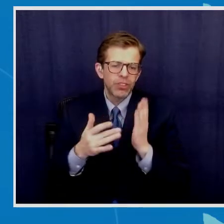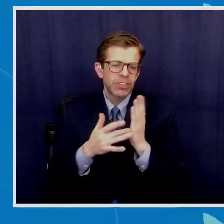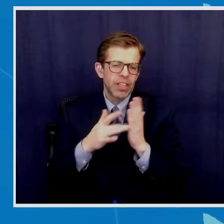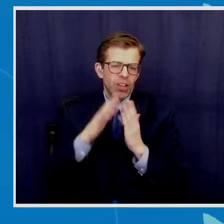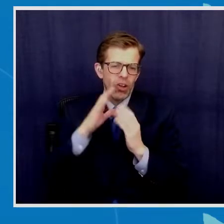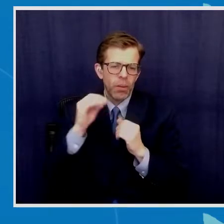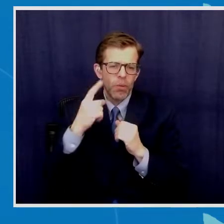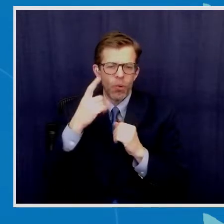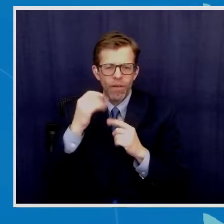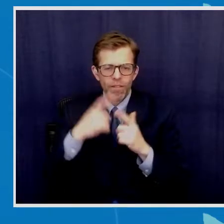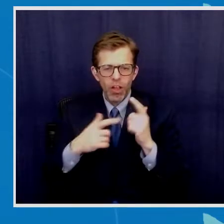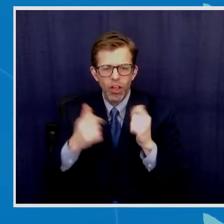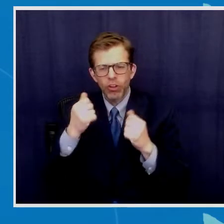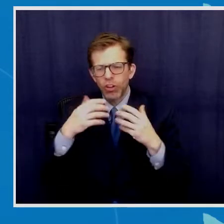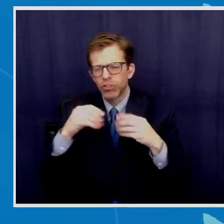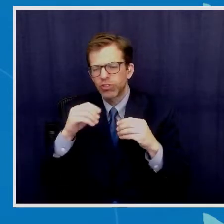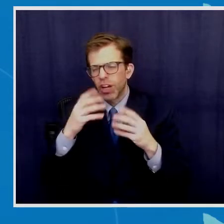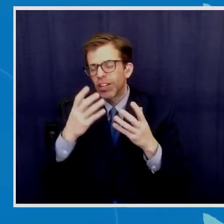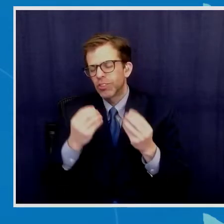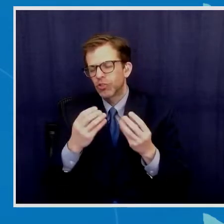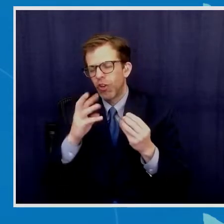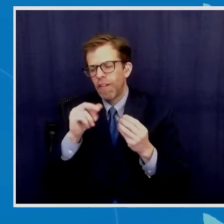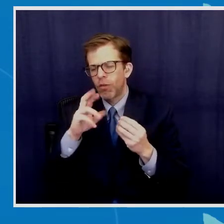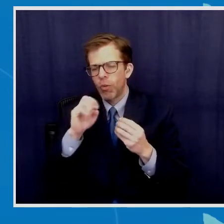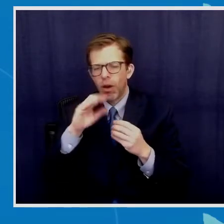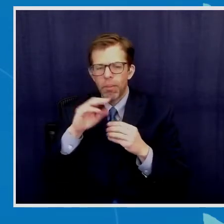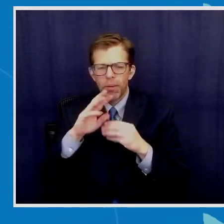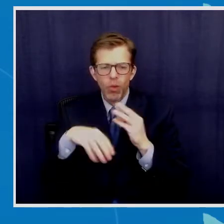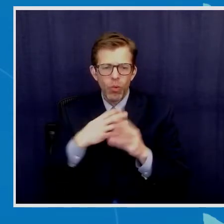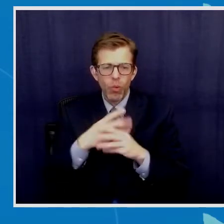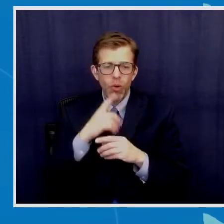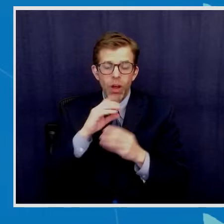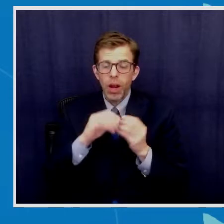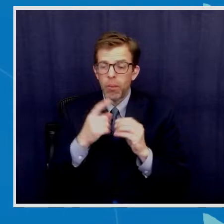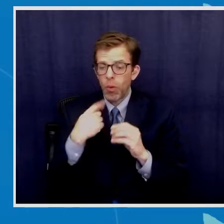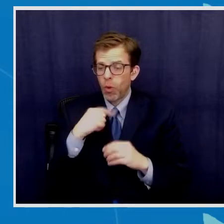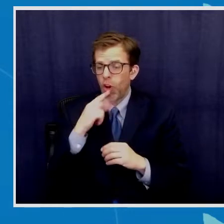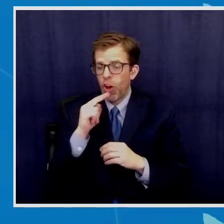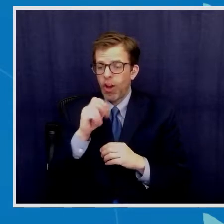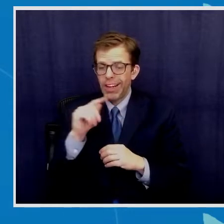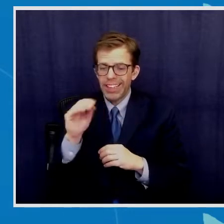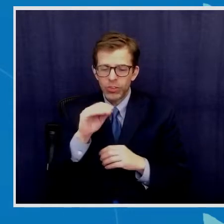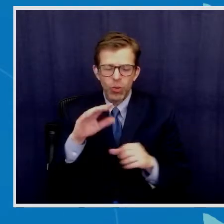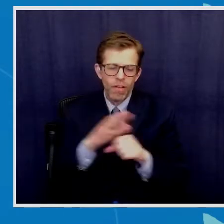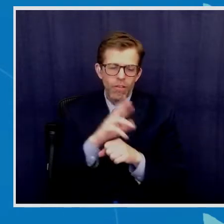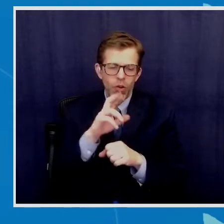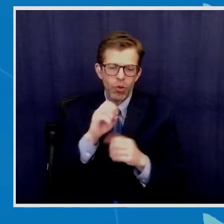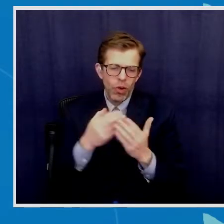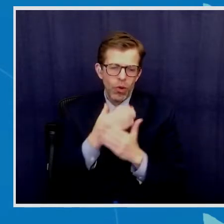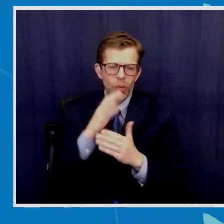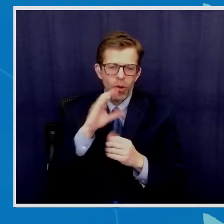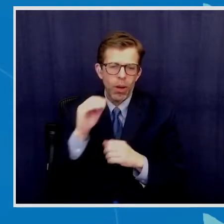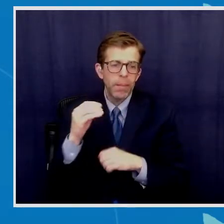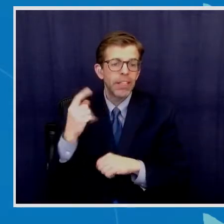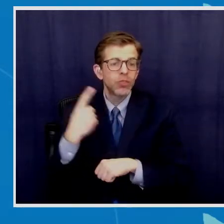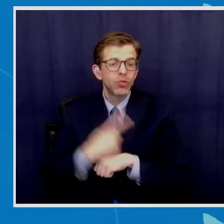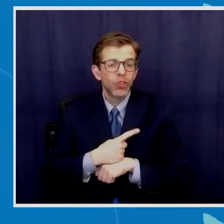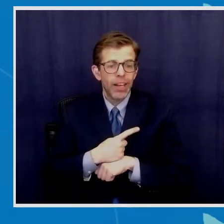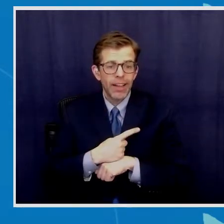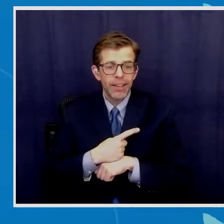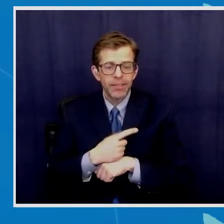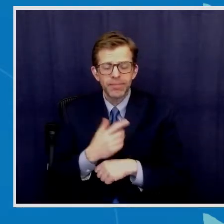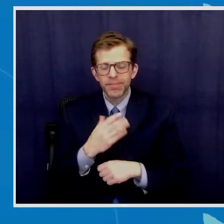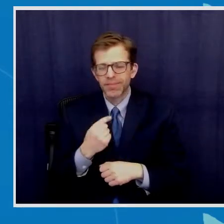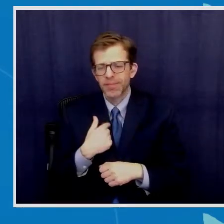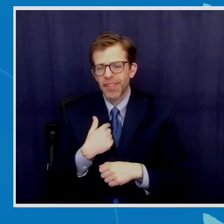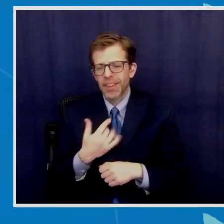largest software companies in the world. Number one is we are a net zero, fully renewable company today. And I think for